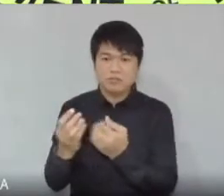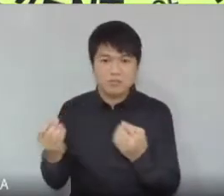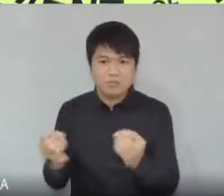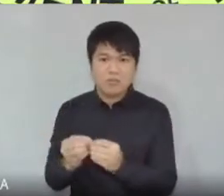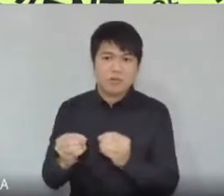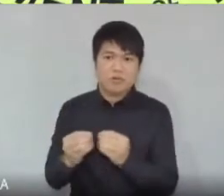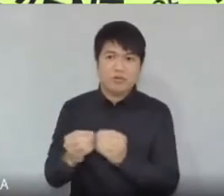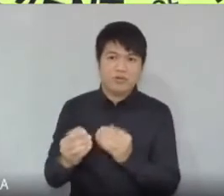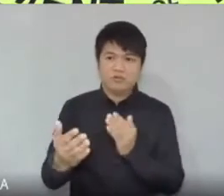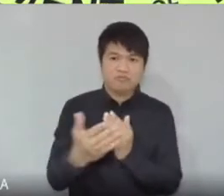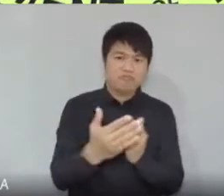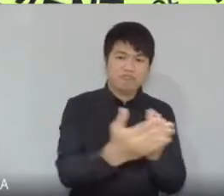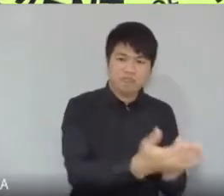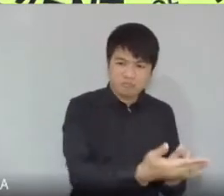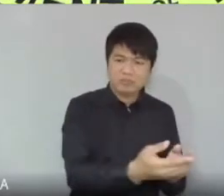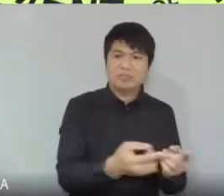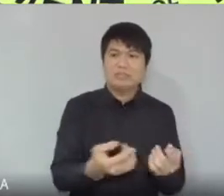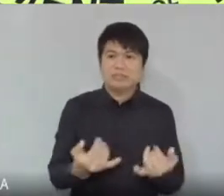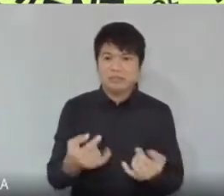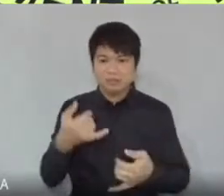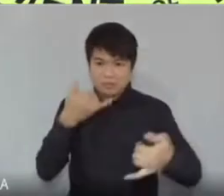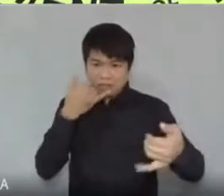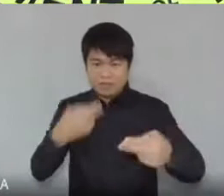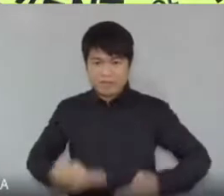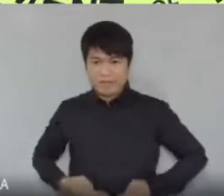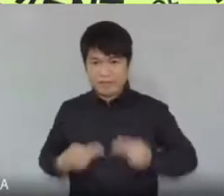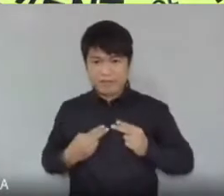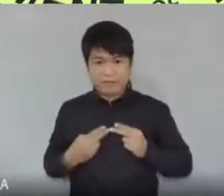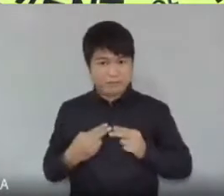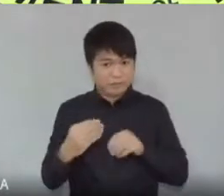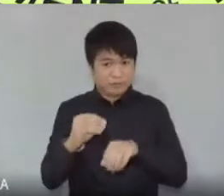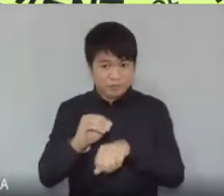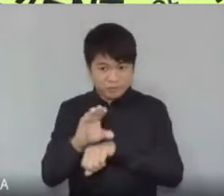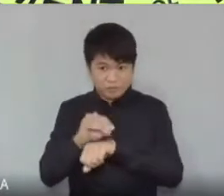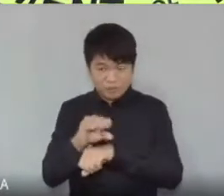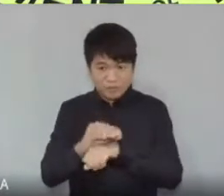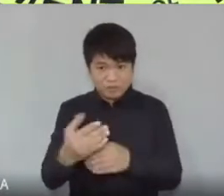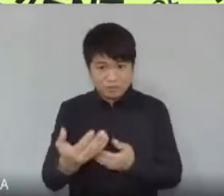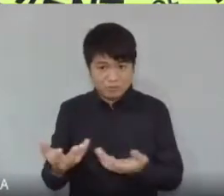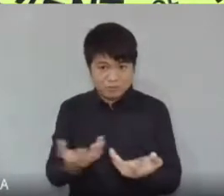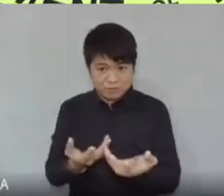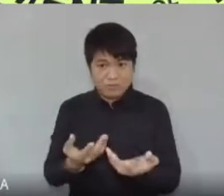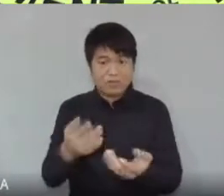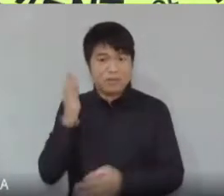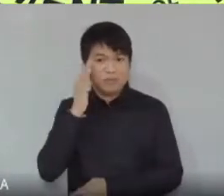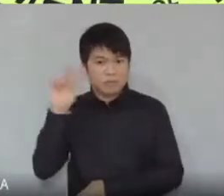of what is now the Communications and Information and Communications Technology